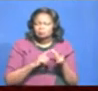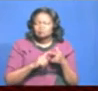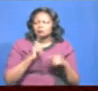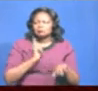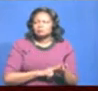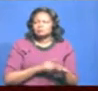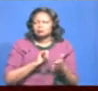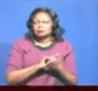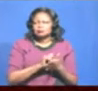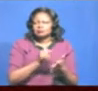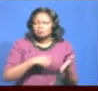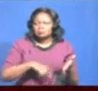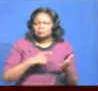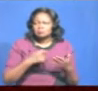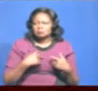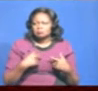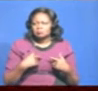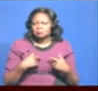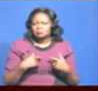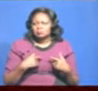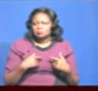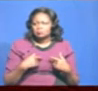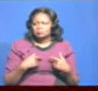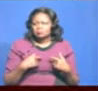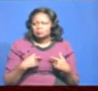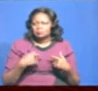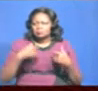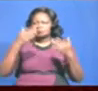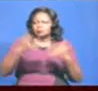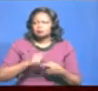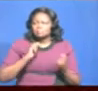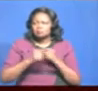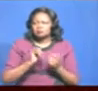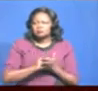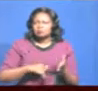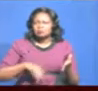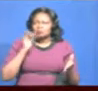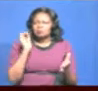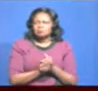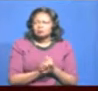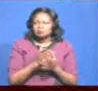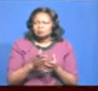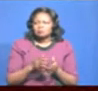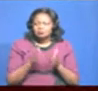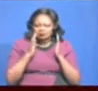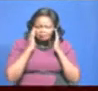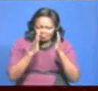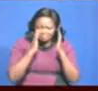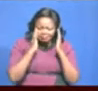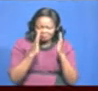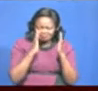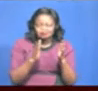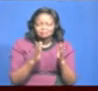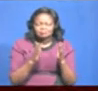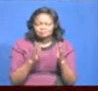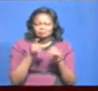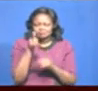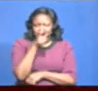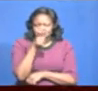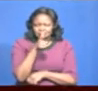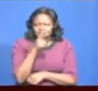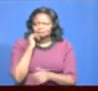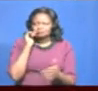we have to bring the change that we believe in. You can just face the camera. Yeah, that is, we believe in a